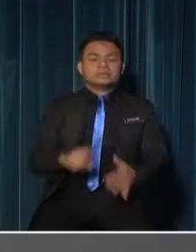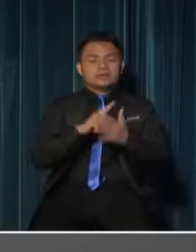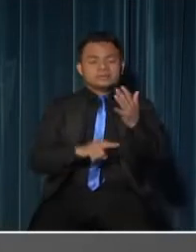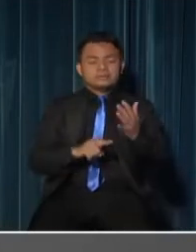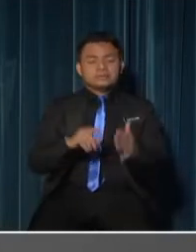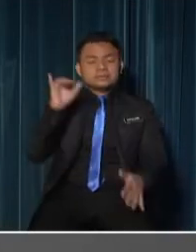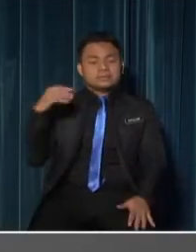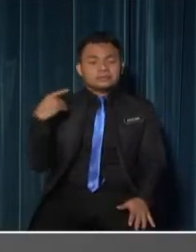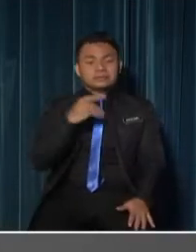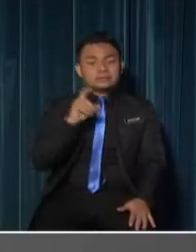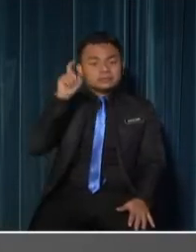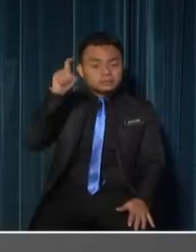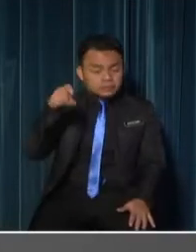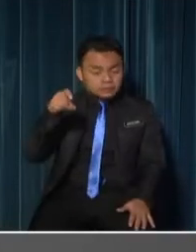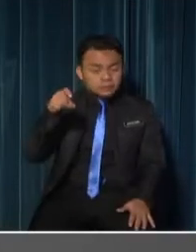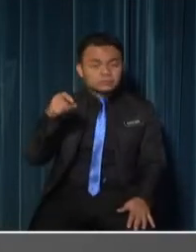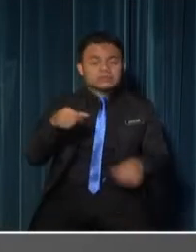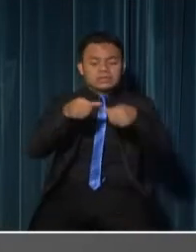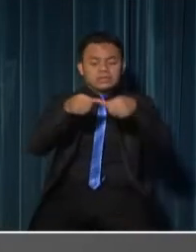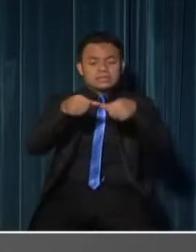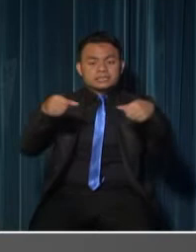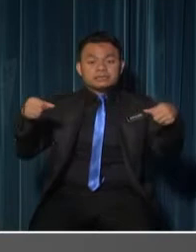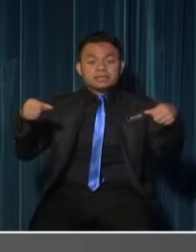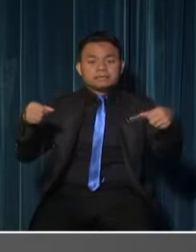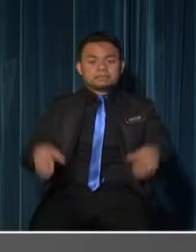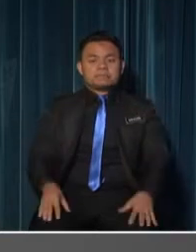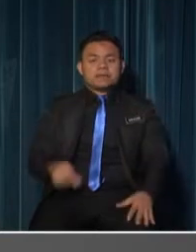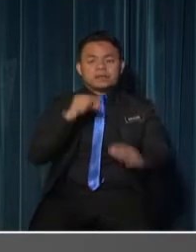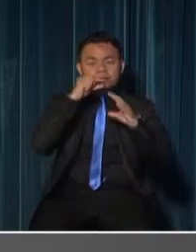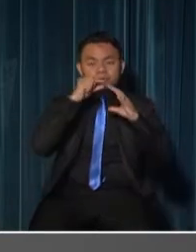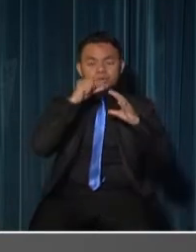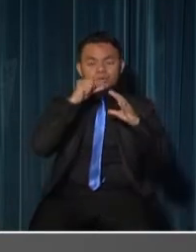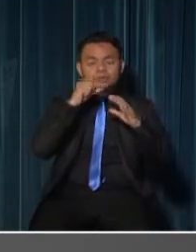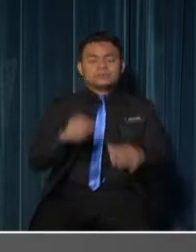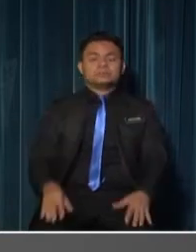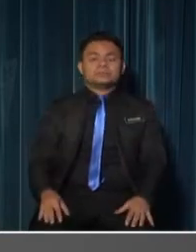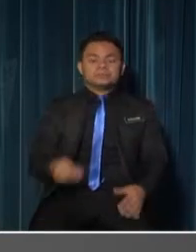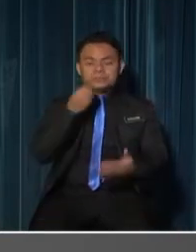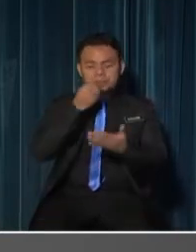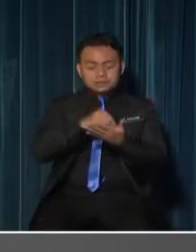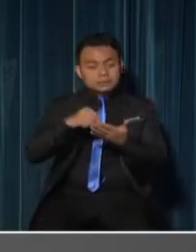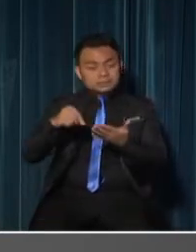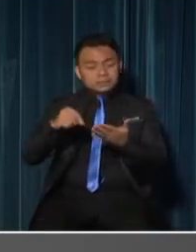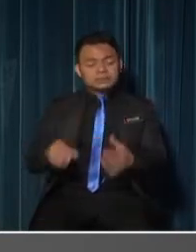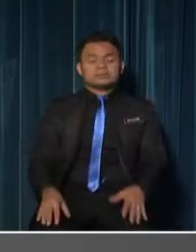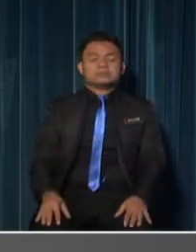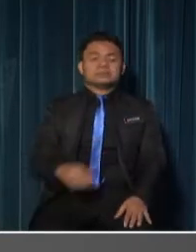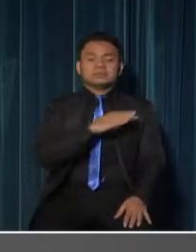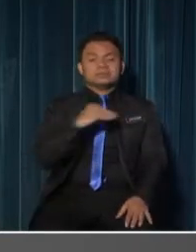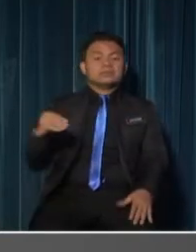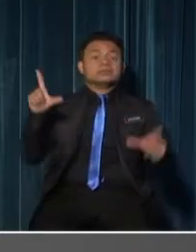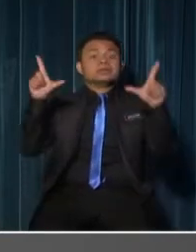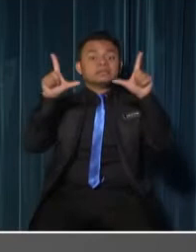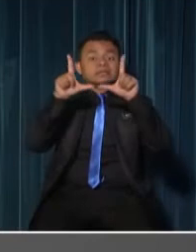activity are adhesive tape, balloons, a marker pen, and manila